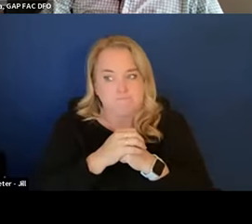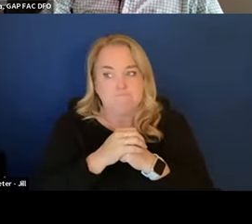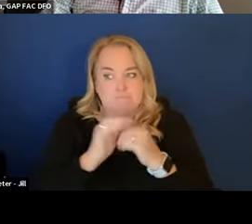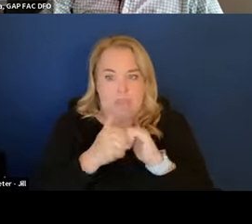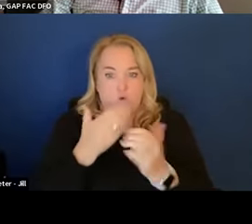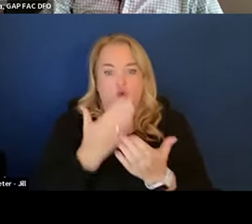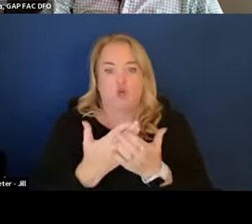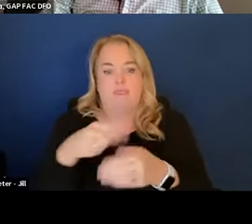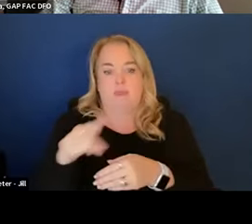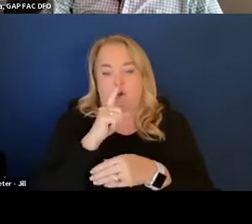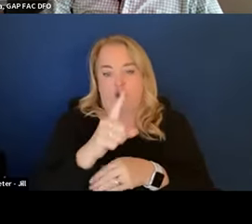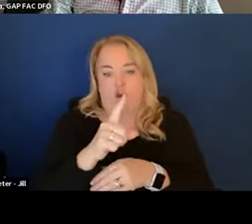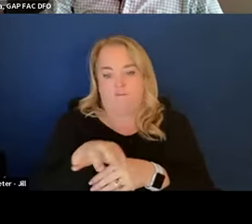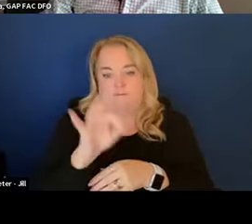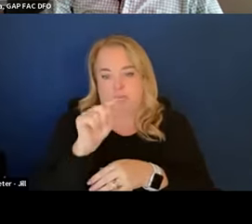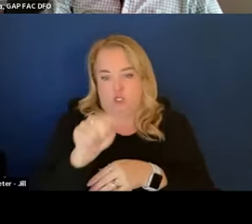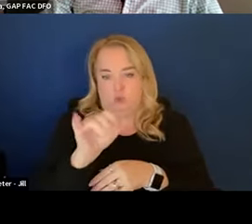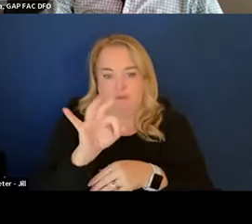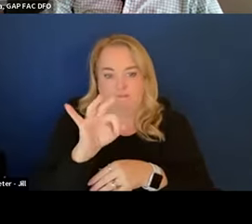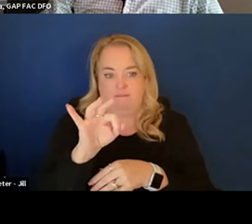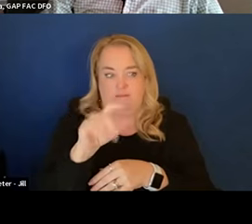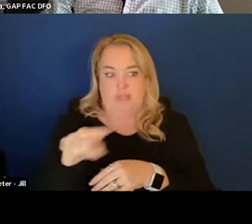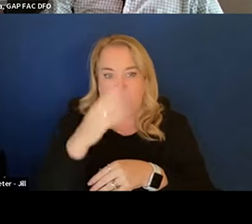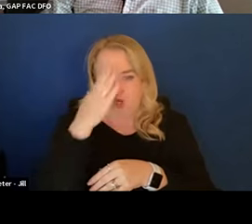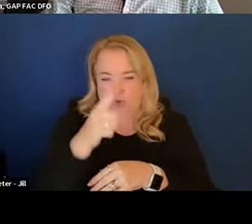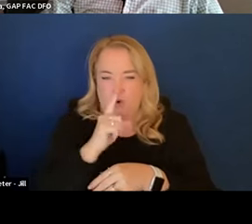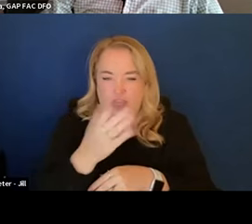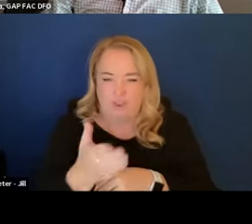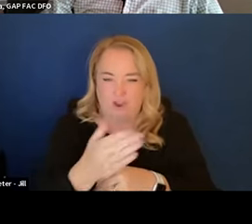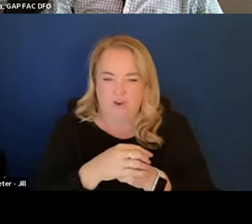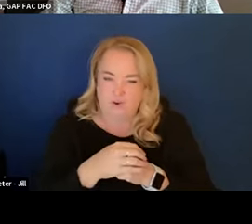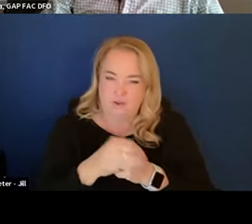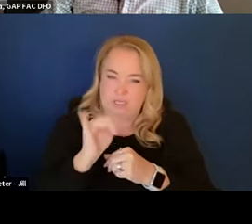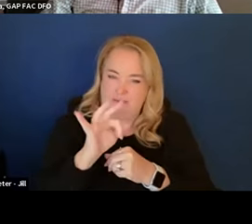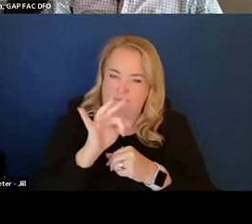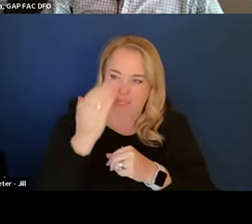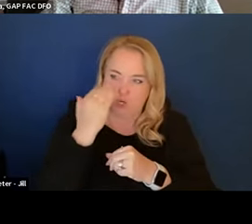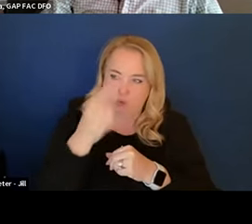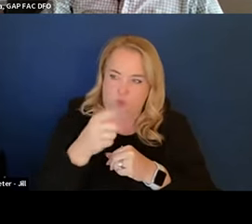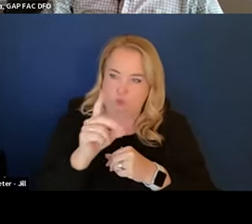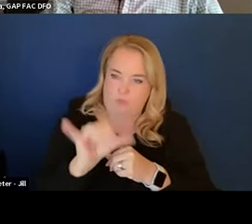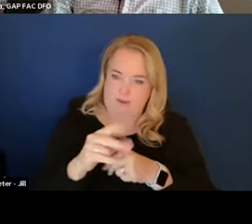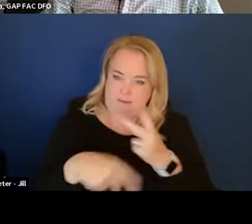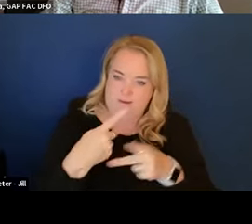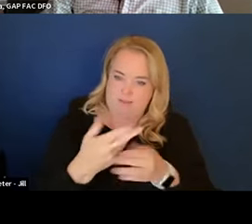they are at finding you if they know you're there. If they know that you do that kind of thing,